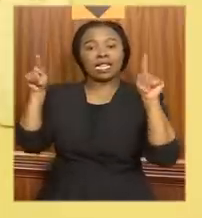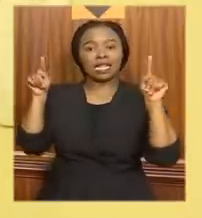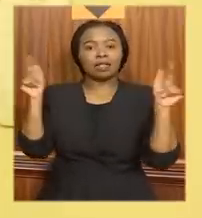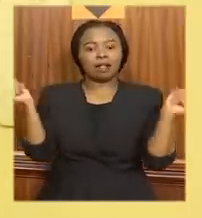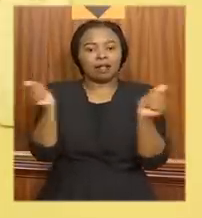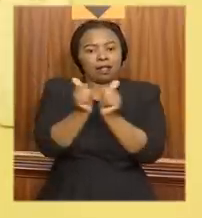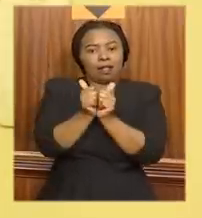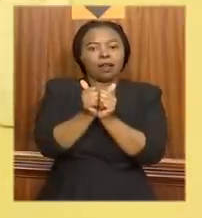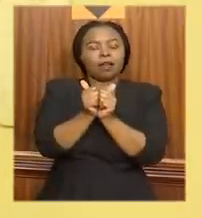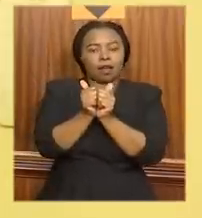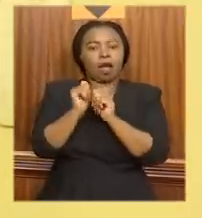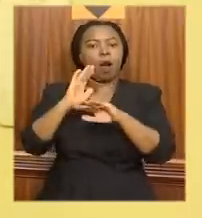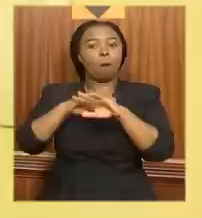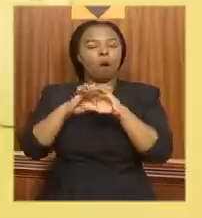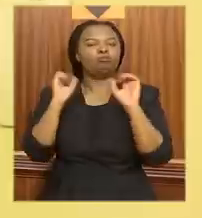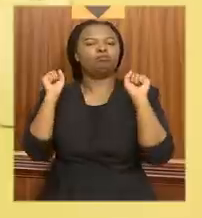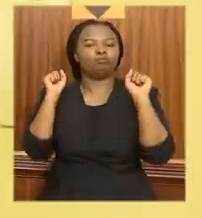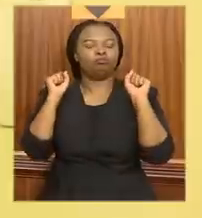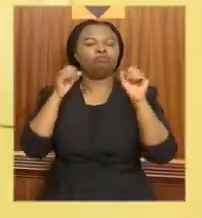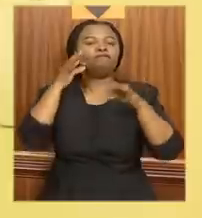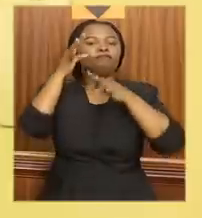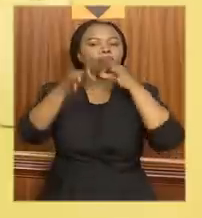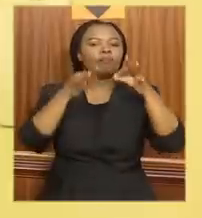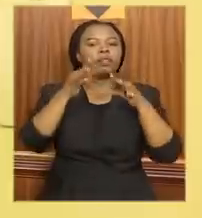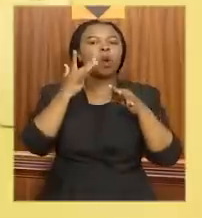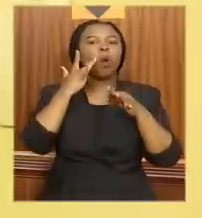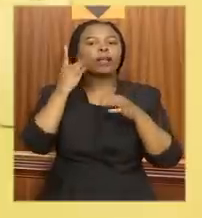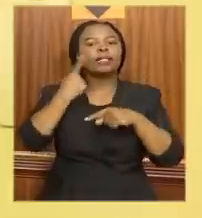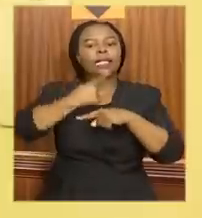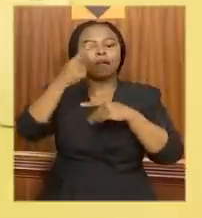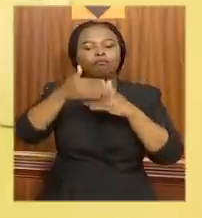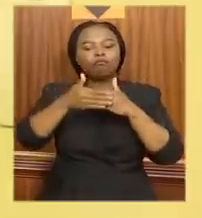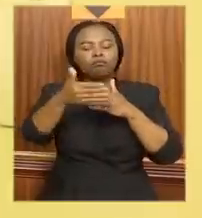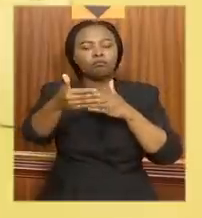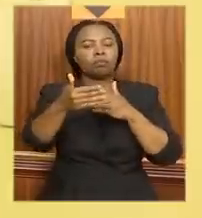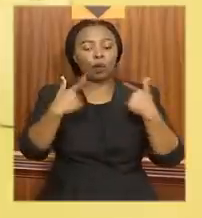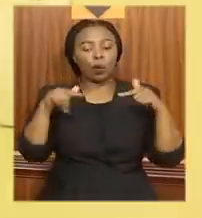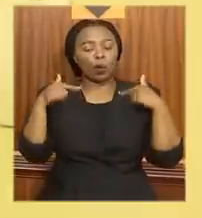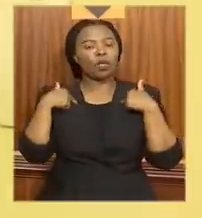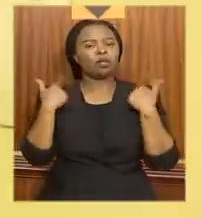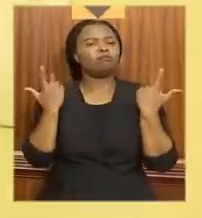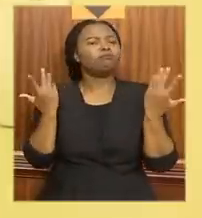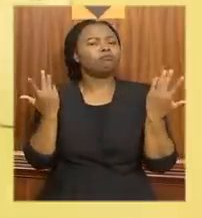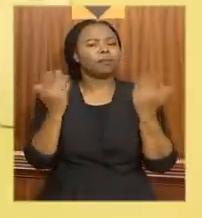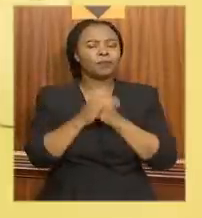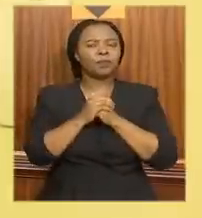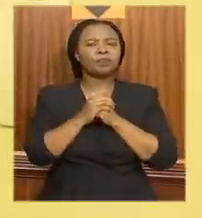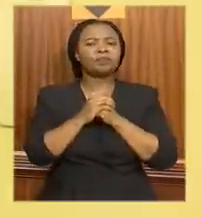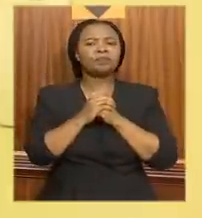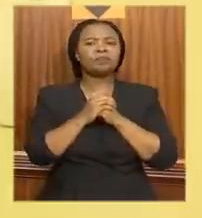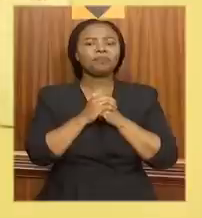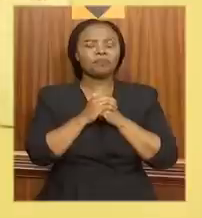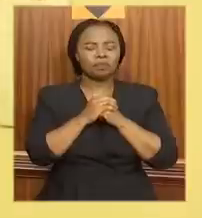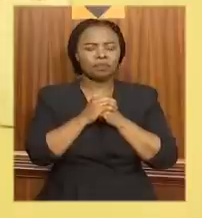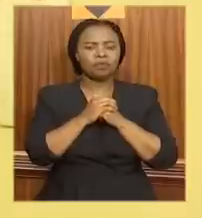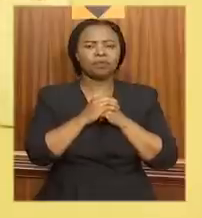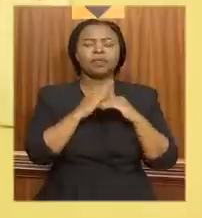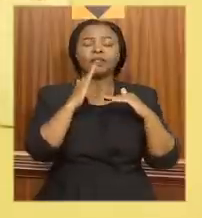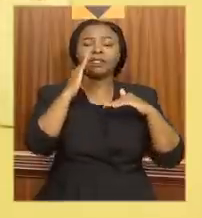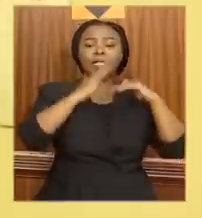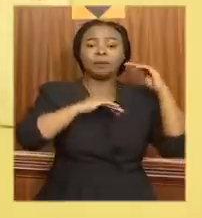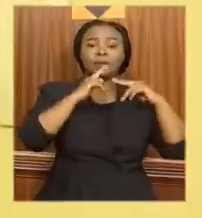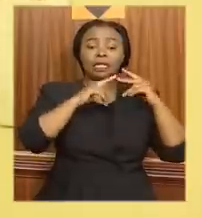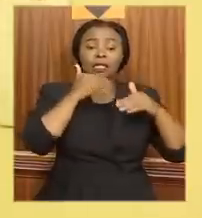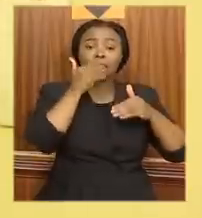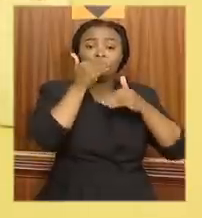further details in this regard within the coming days on how we are going to process and deal with